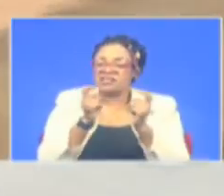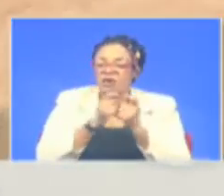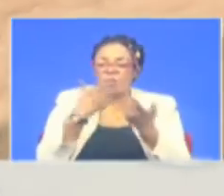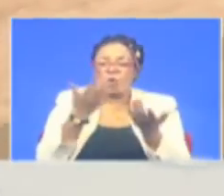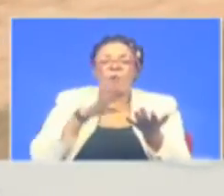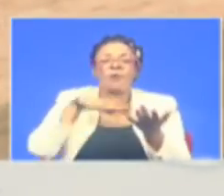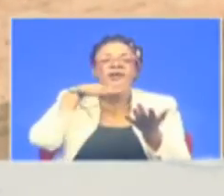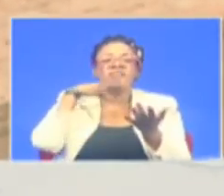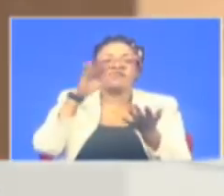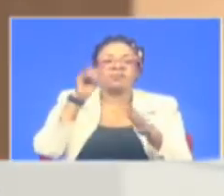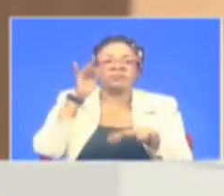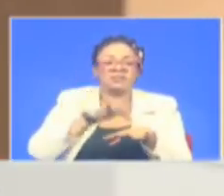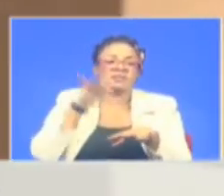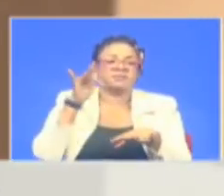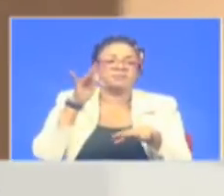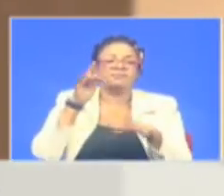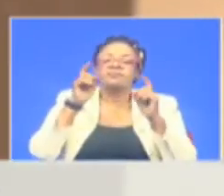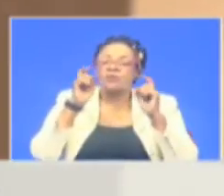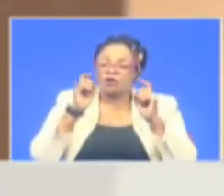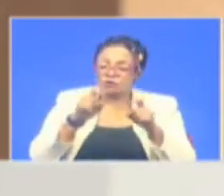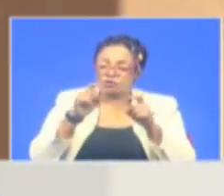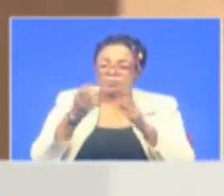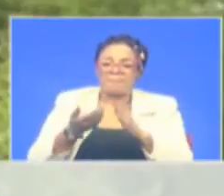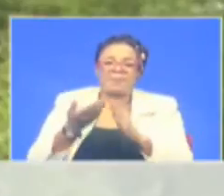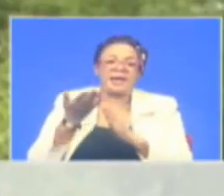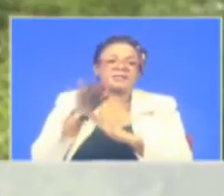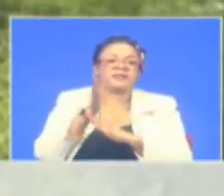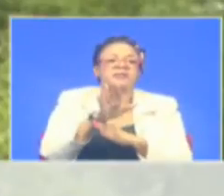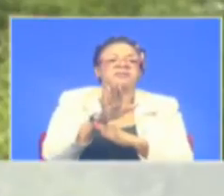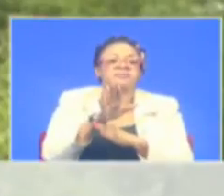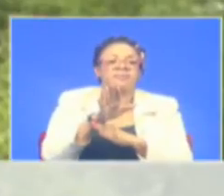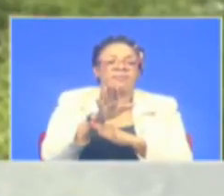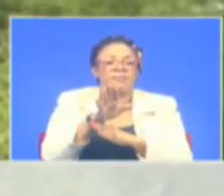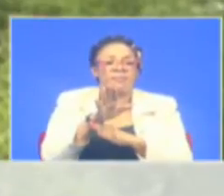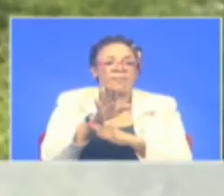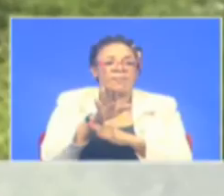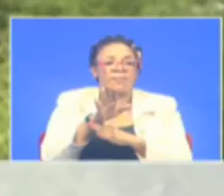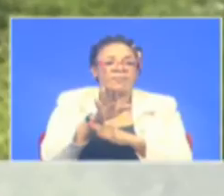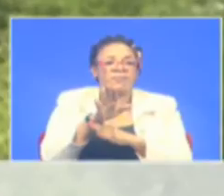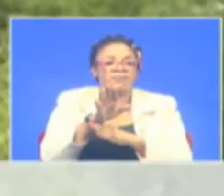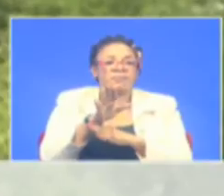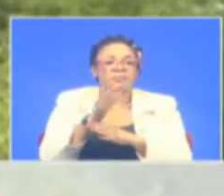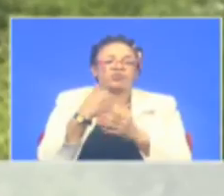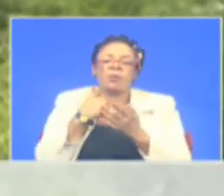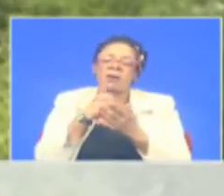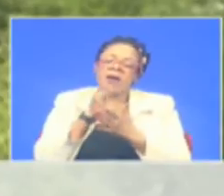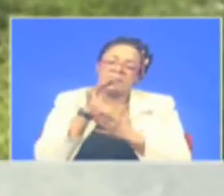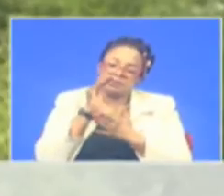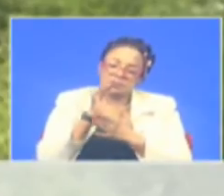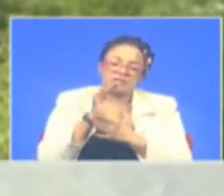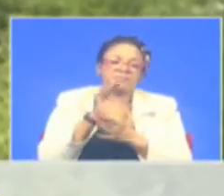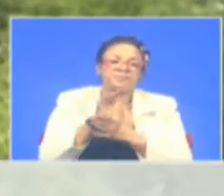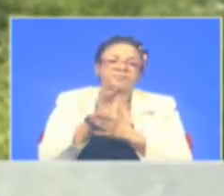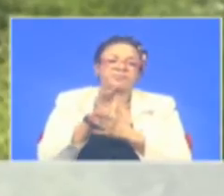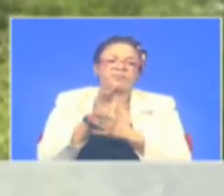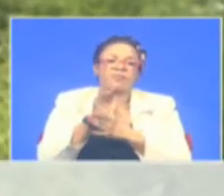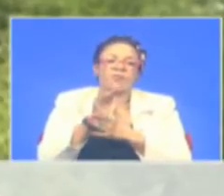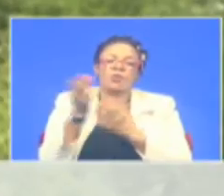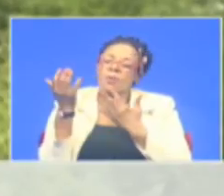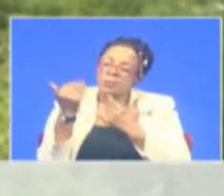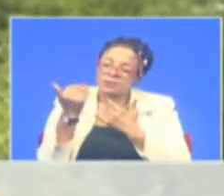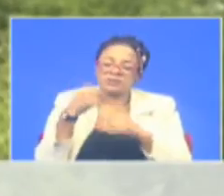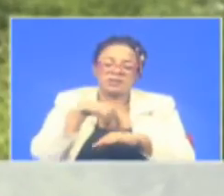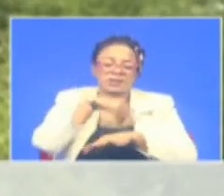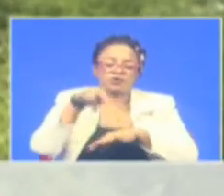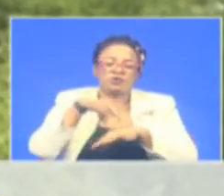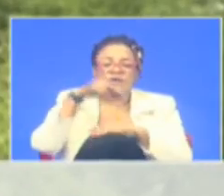from snake bites should be compensated. We've been crying for compensation. We really wish the national government would still